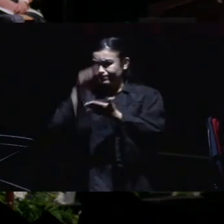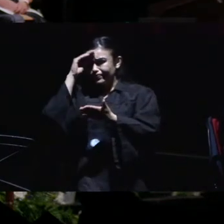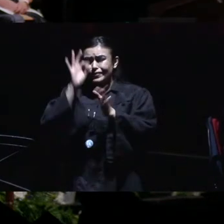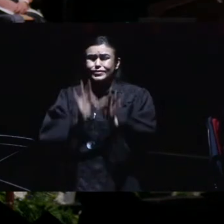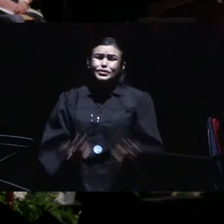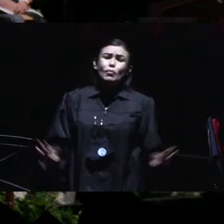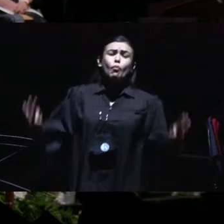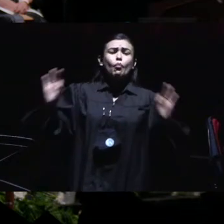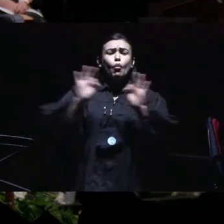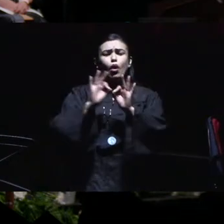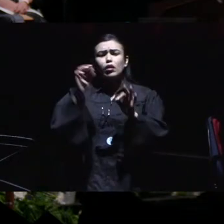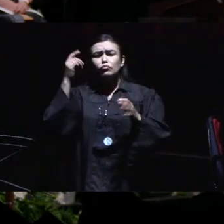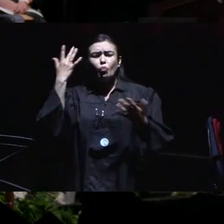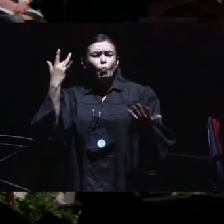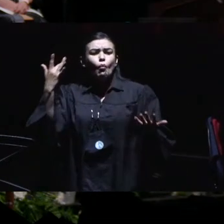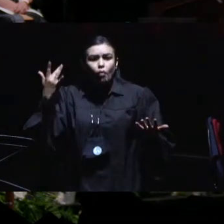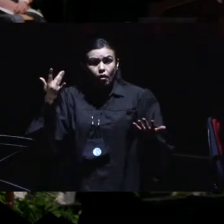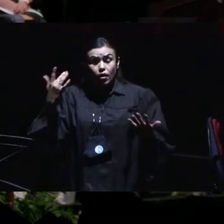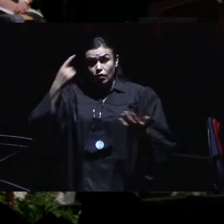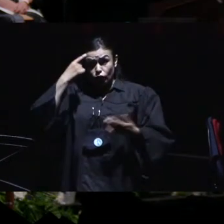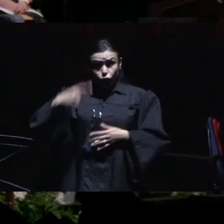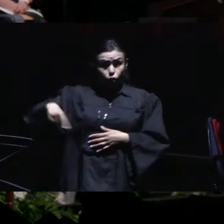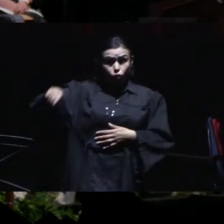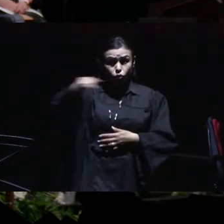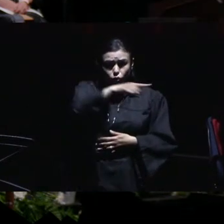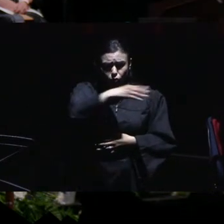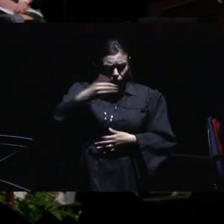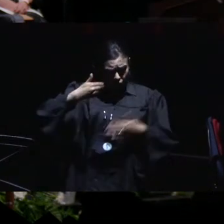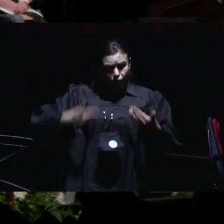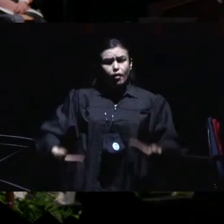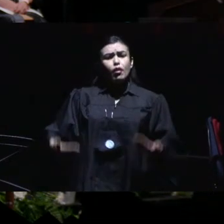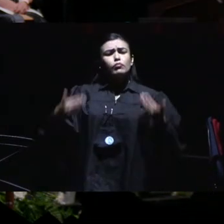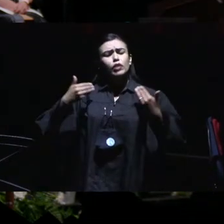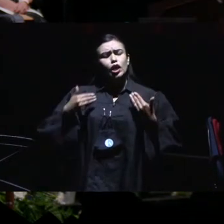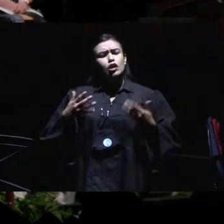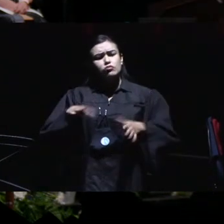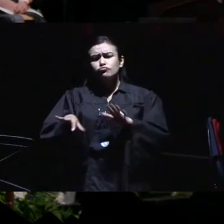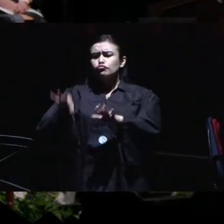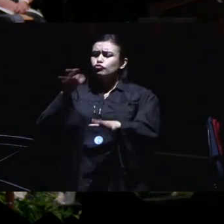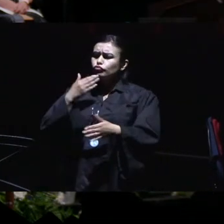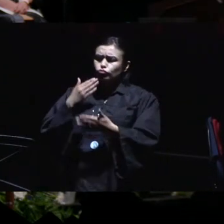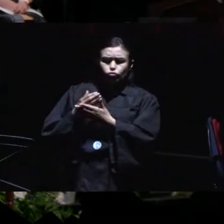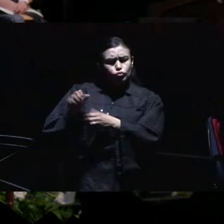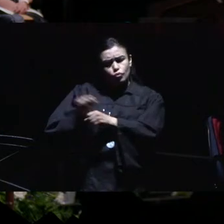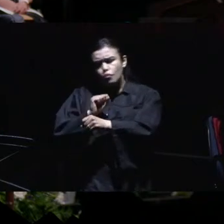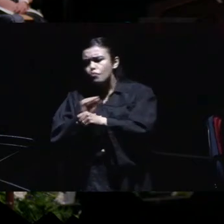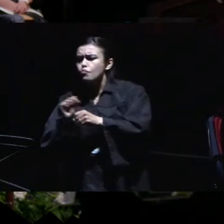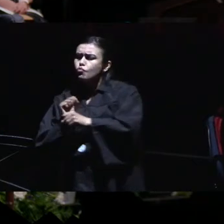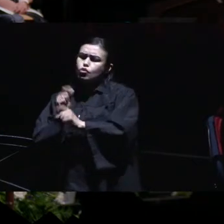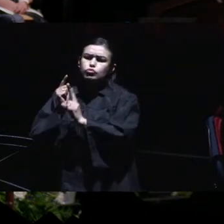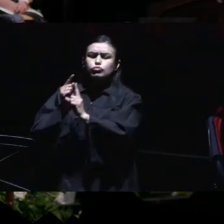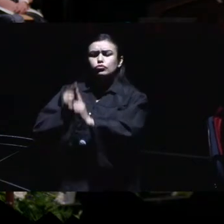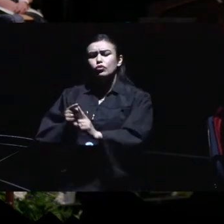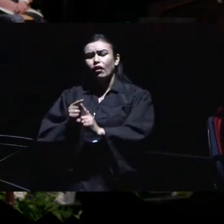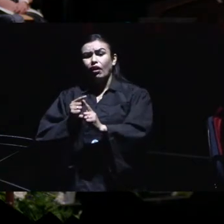that people like you and me can find meaningful work and can keep up with evolving